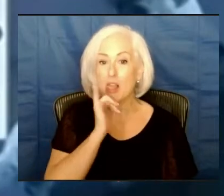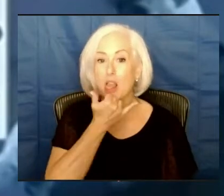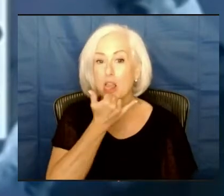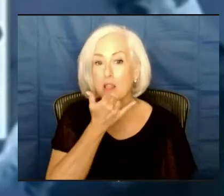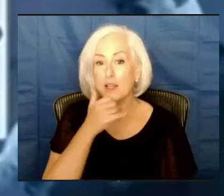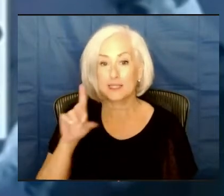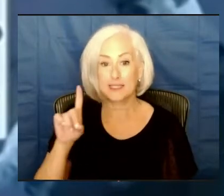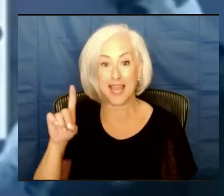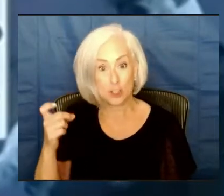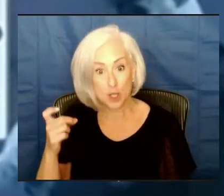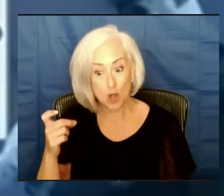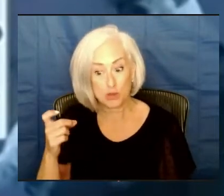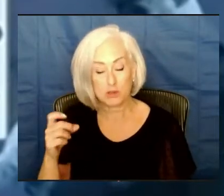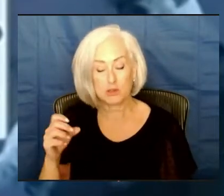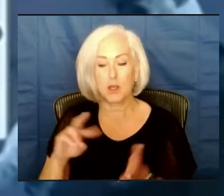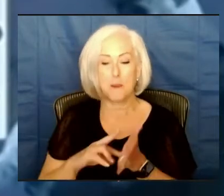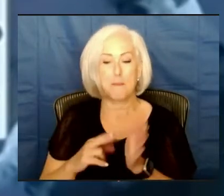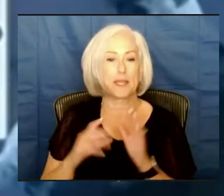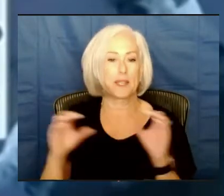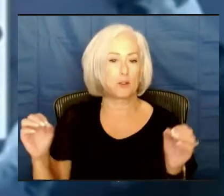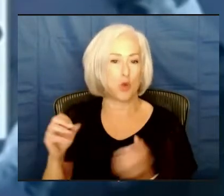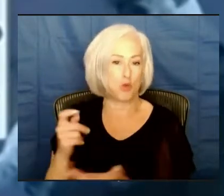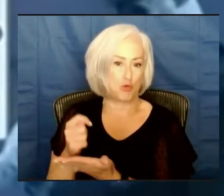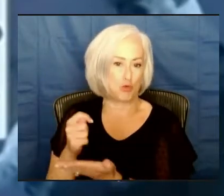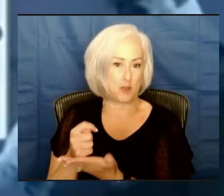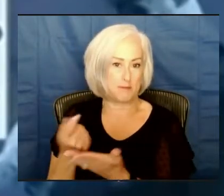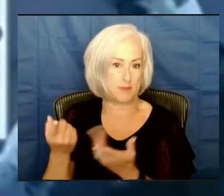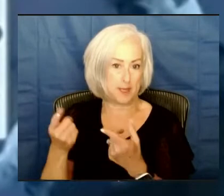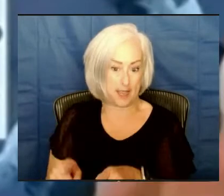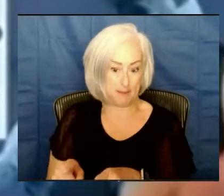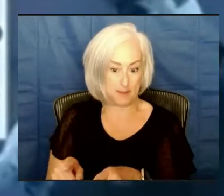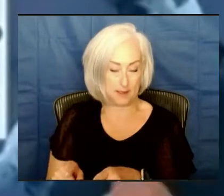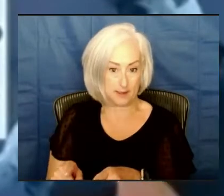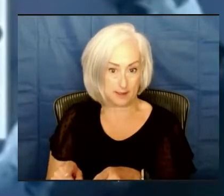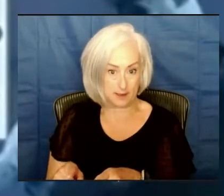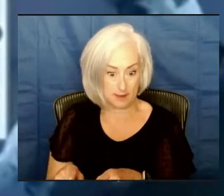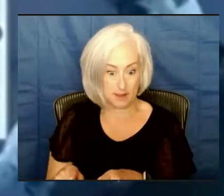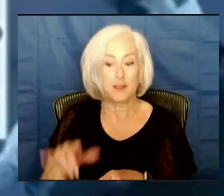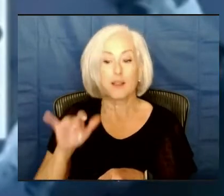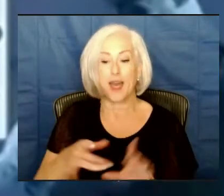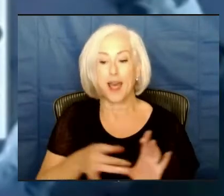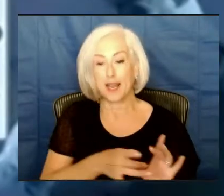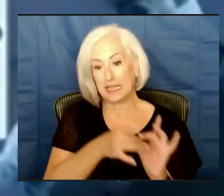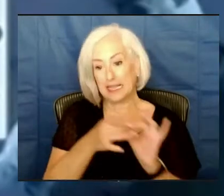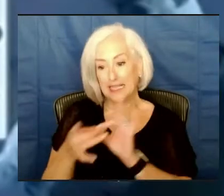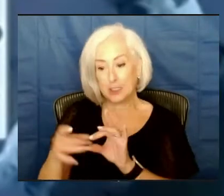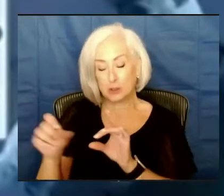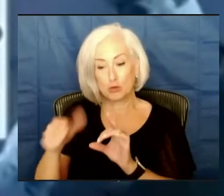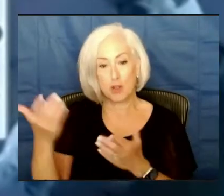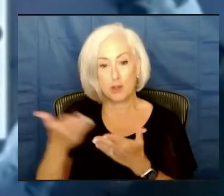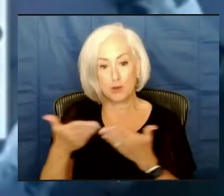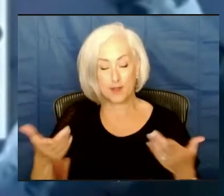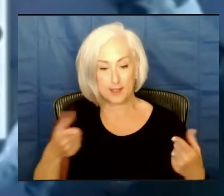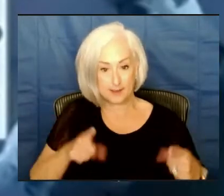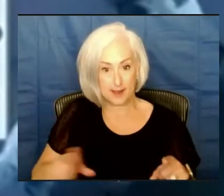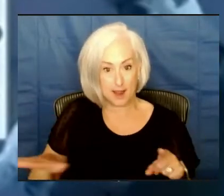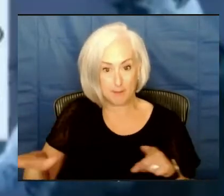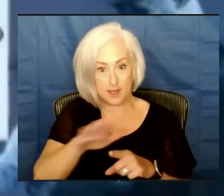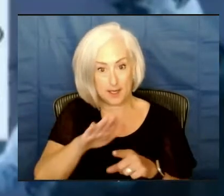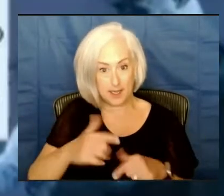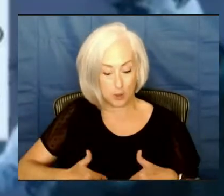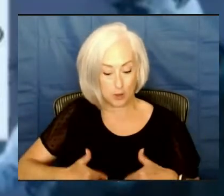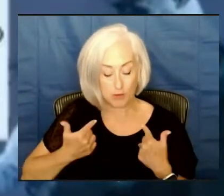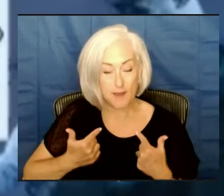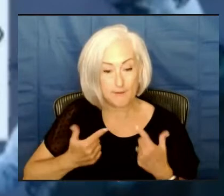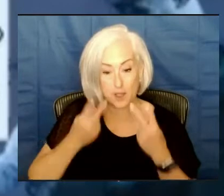treated, right? And so that misdiagnosis then leads to other factors that happen in our lives. We've seen